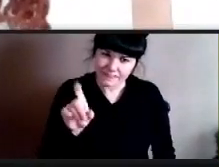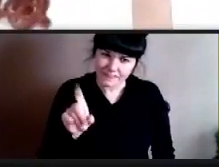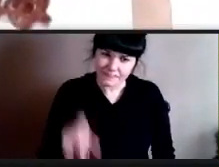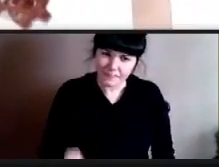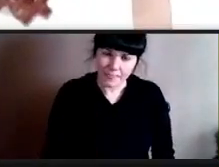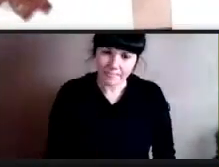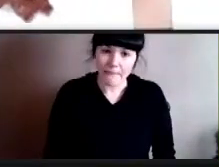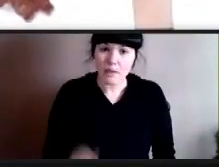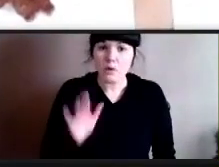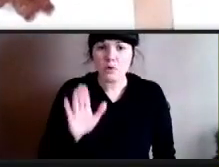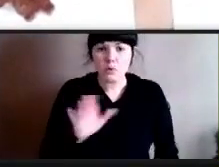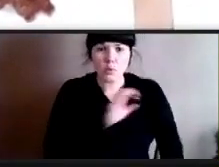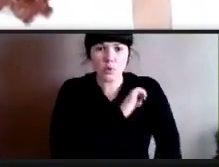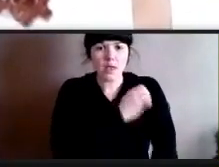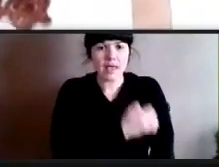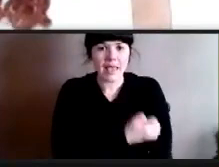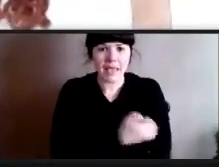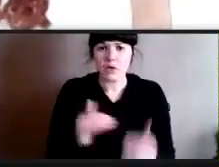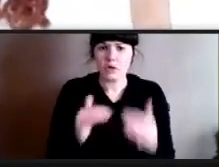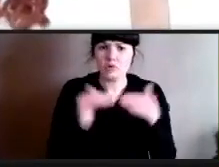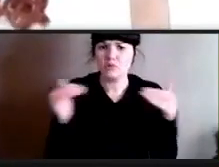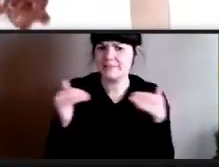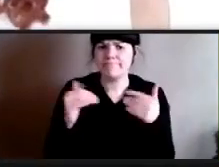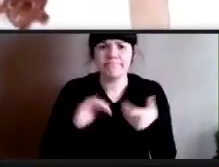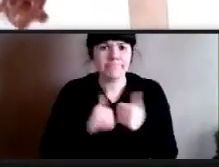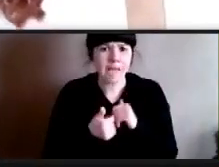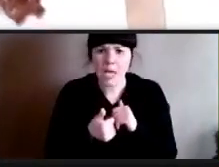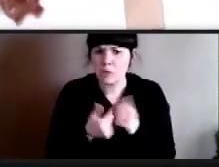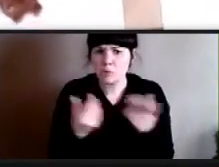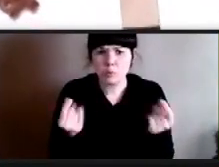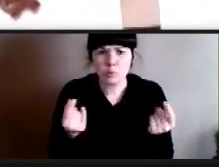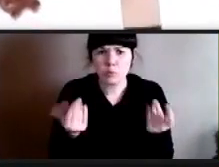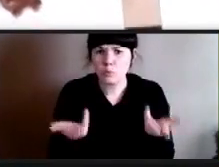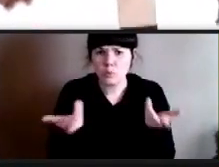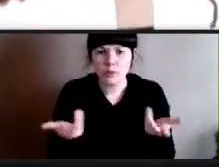your energy? If we were going to use a scale of